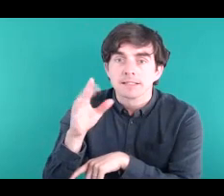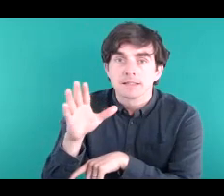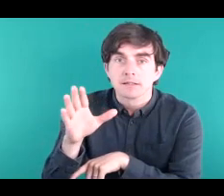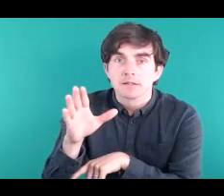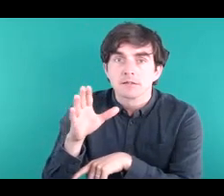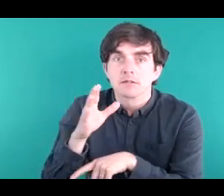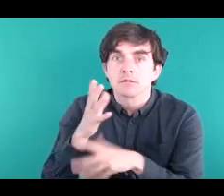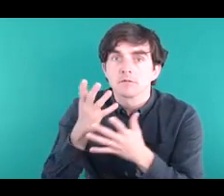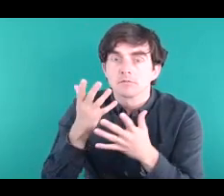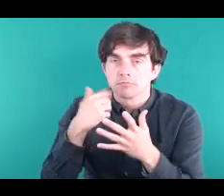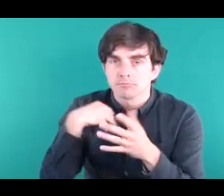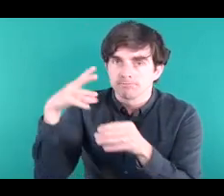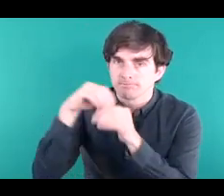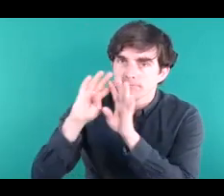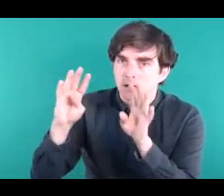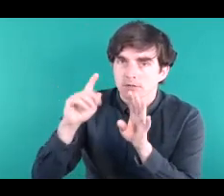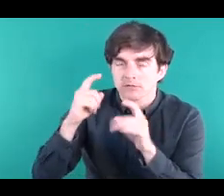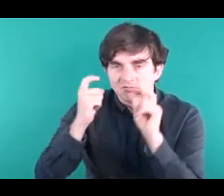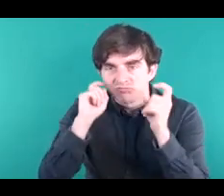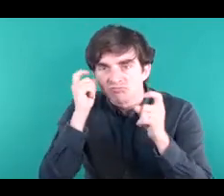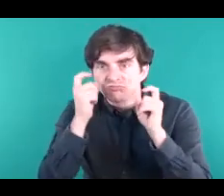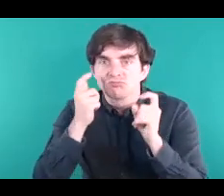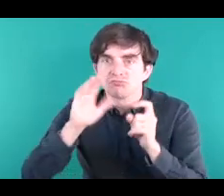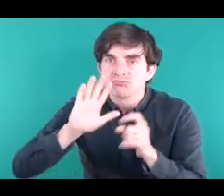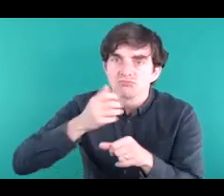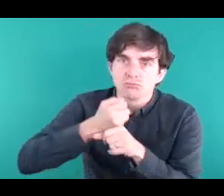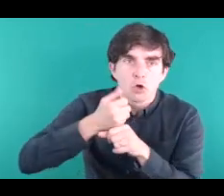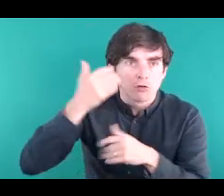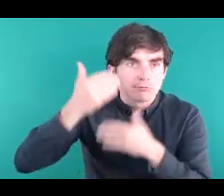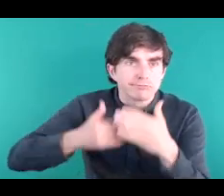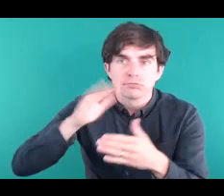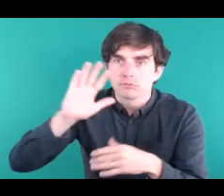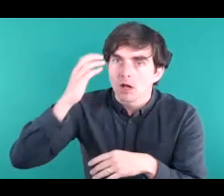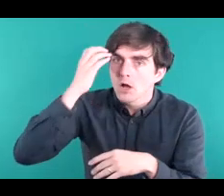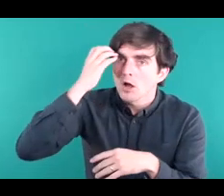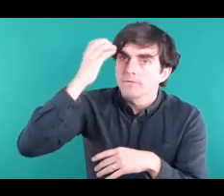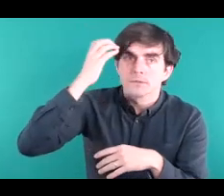Africa, and Mauritius have better provision for people with disabilities?